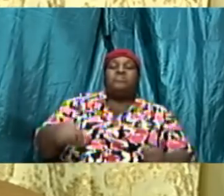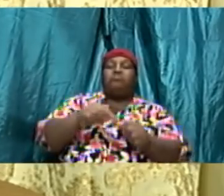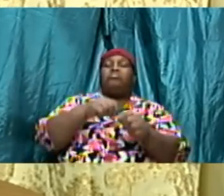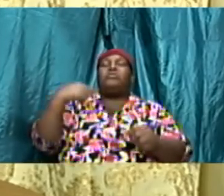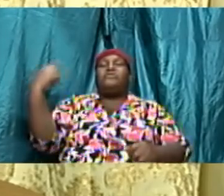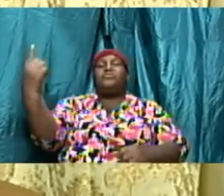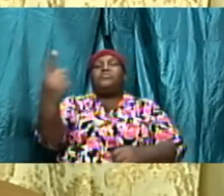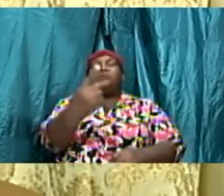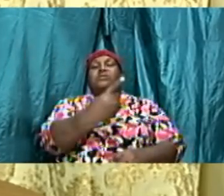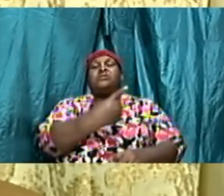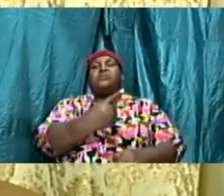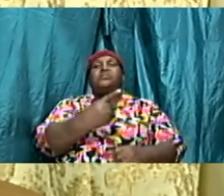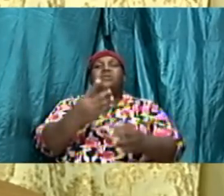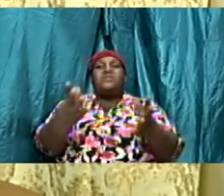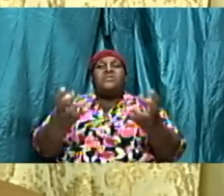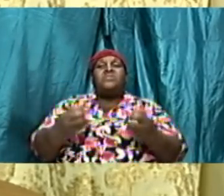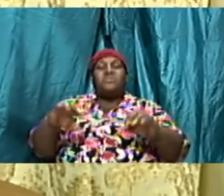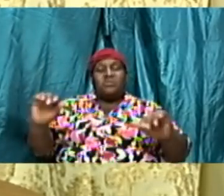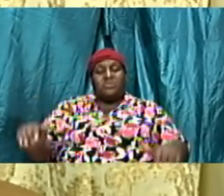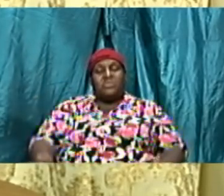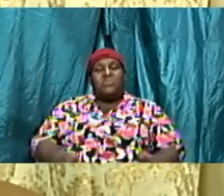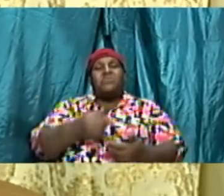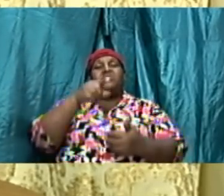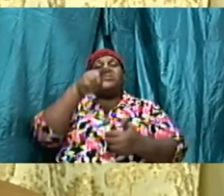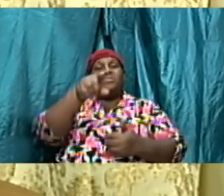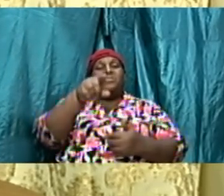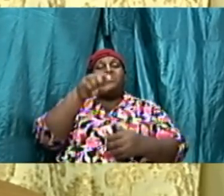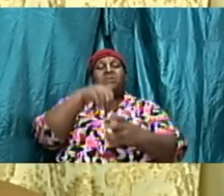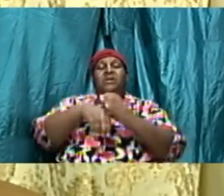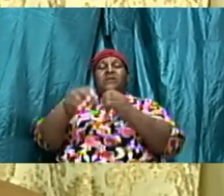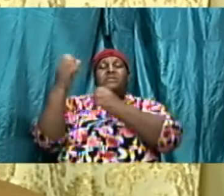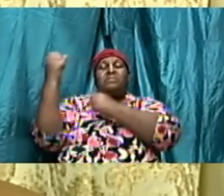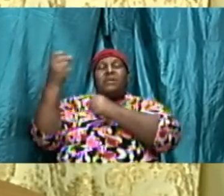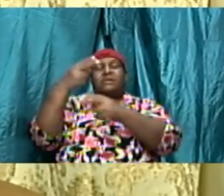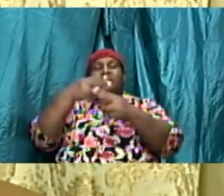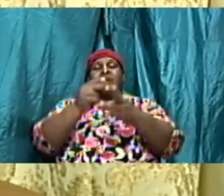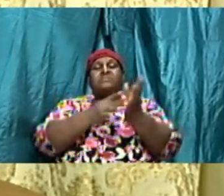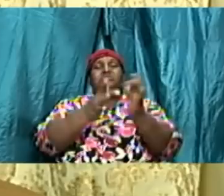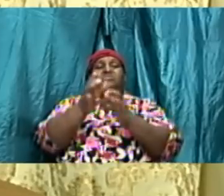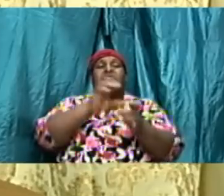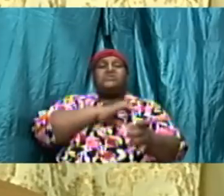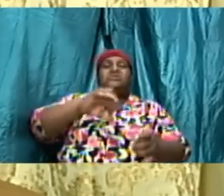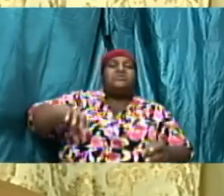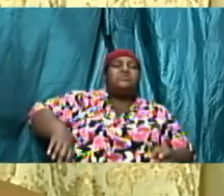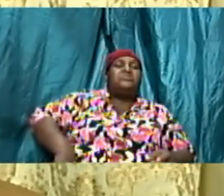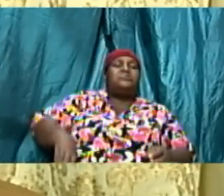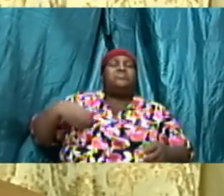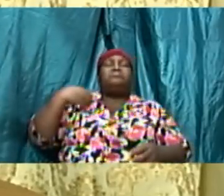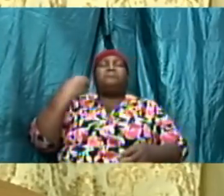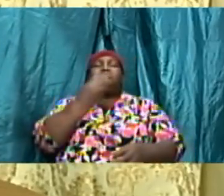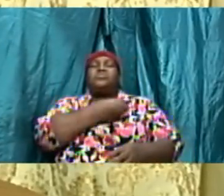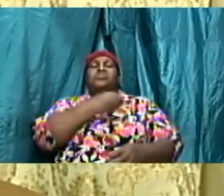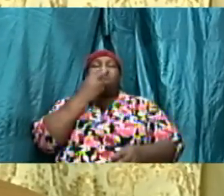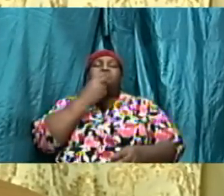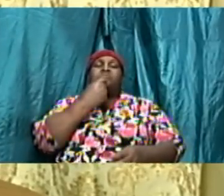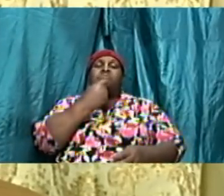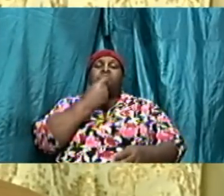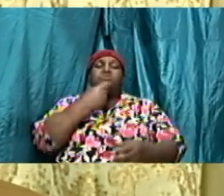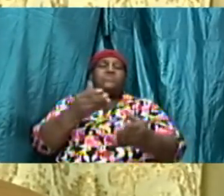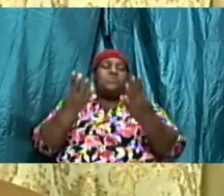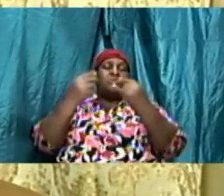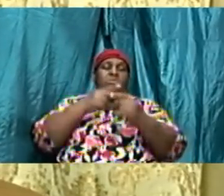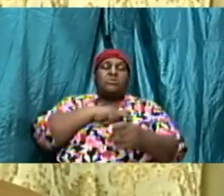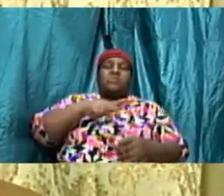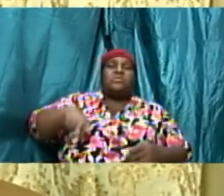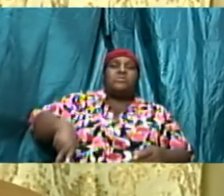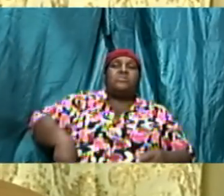everybody. I want to greet you in the mighty name of Jesus Christ, our soon coming King.